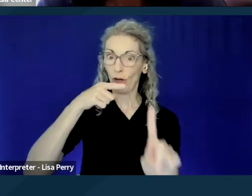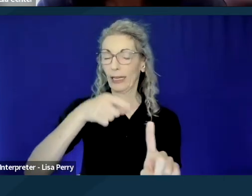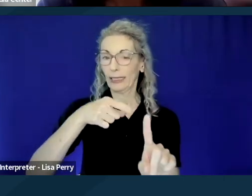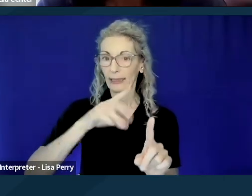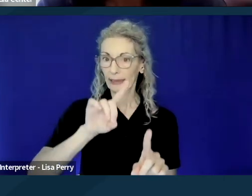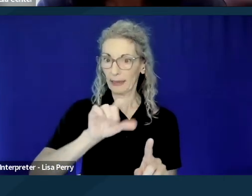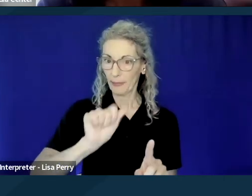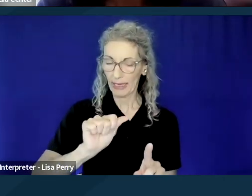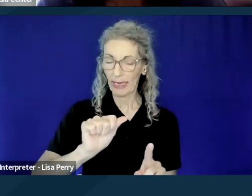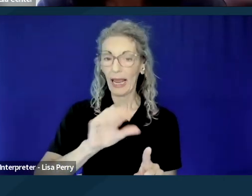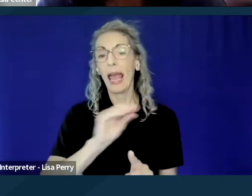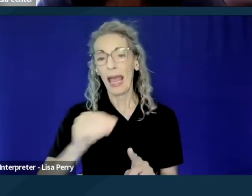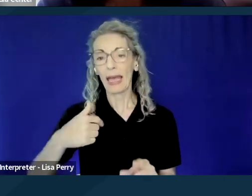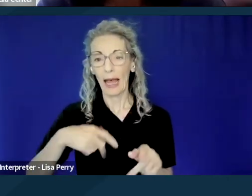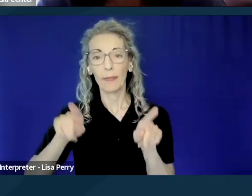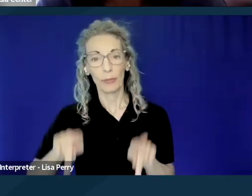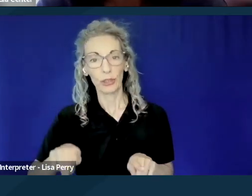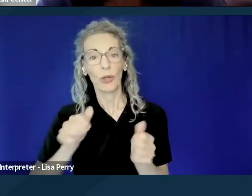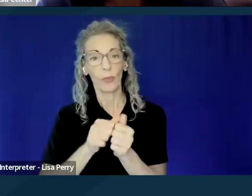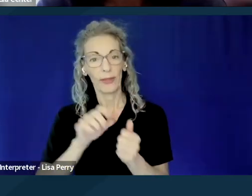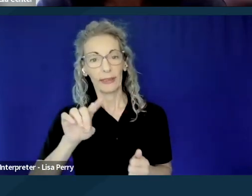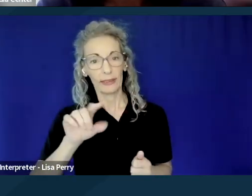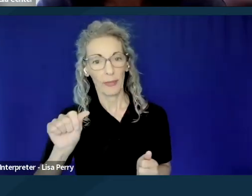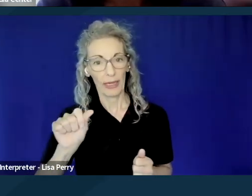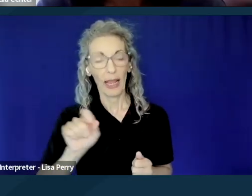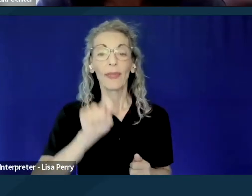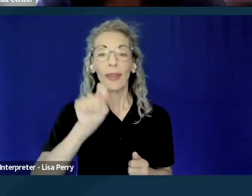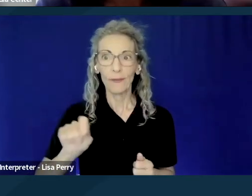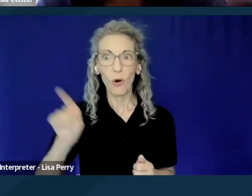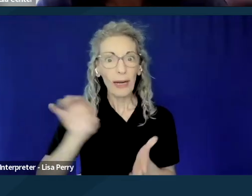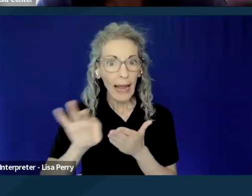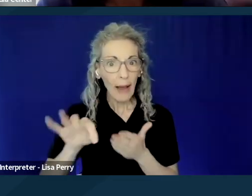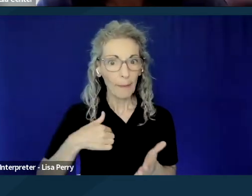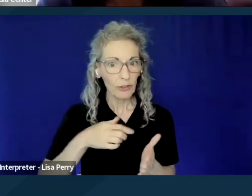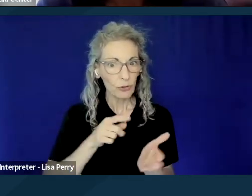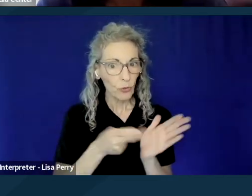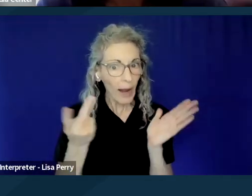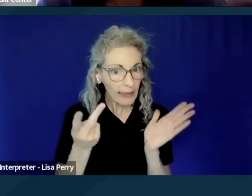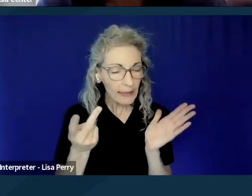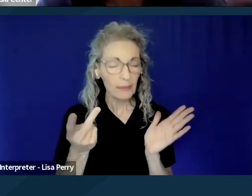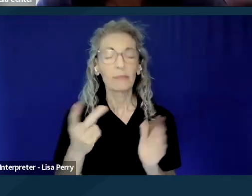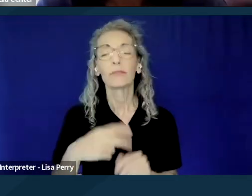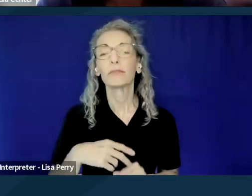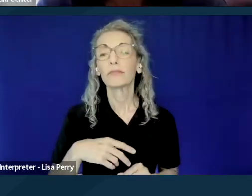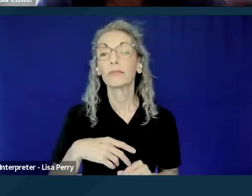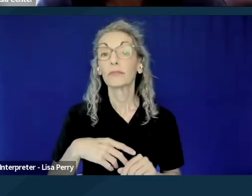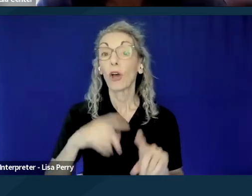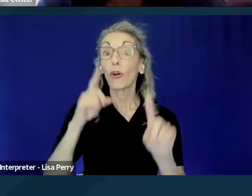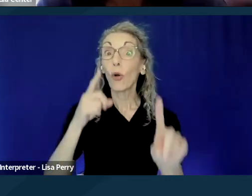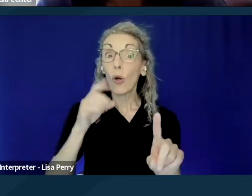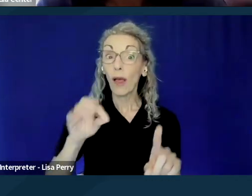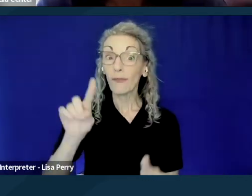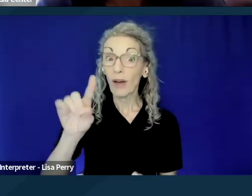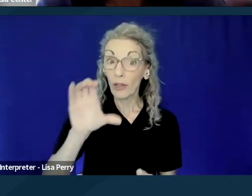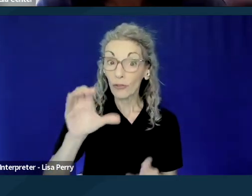and I am a person with a disability, therefore I'm counted twice. As to the goal of 100,000,